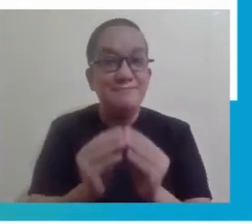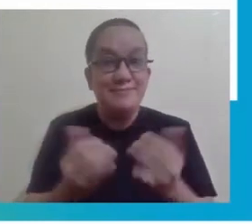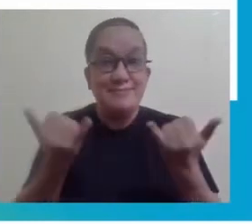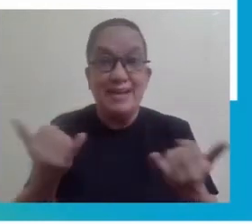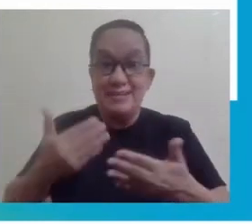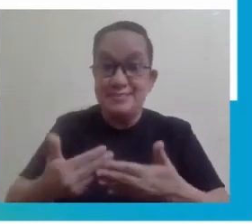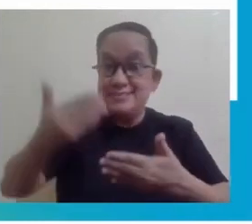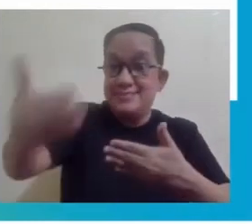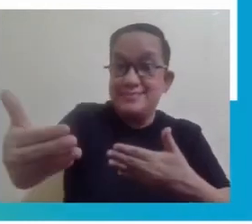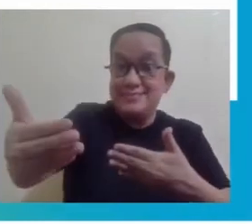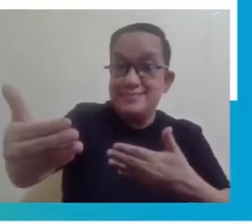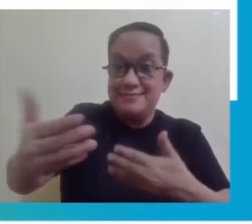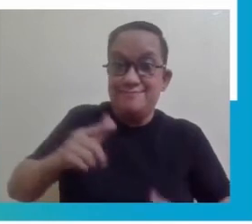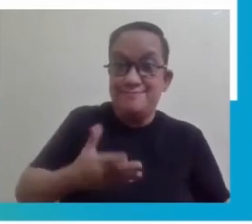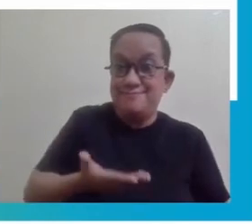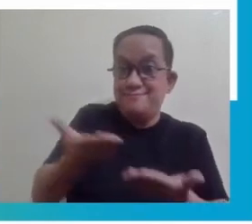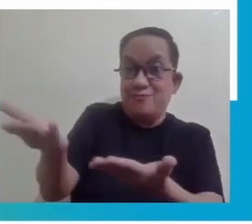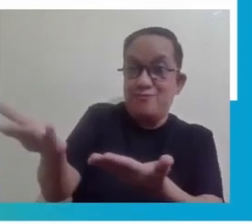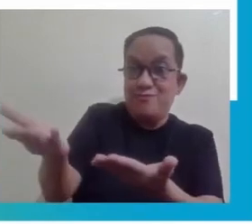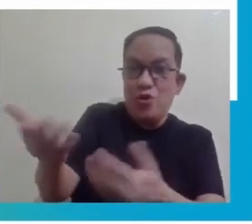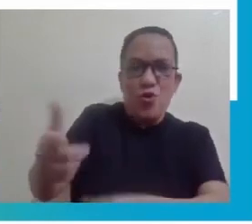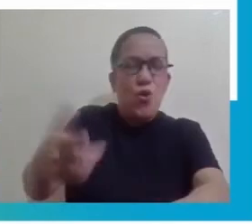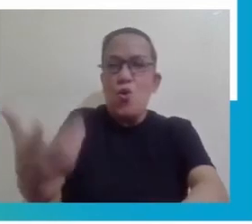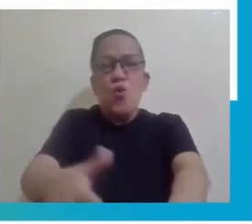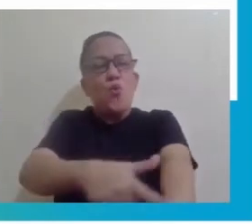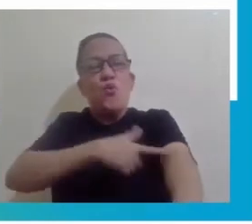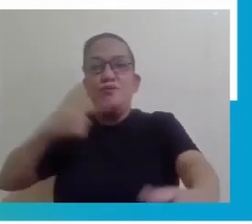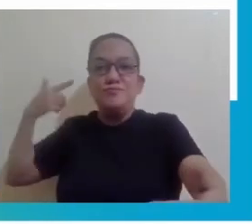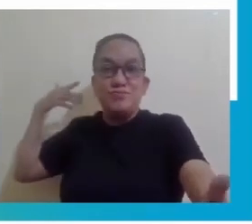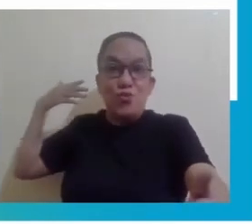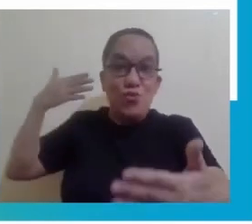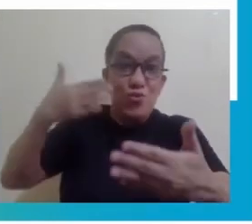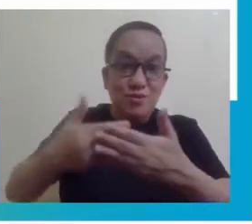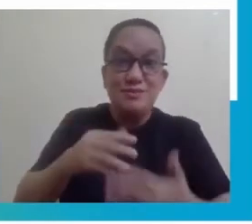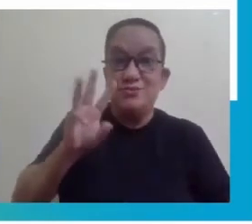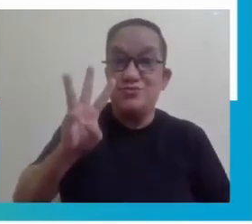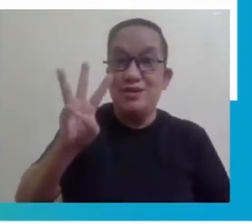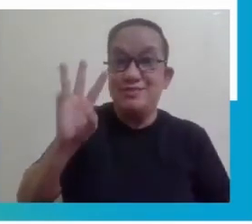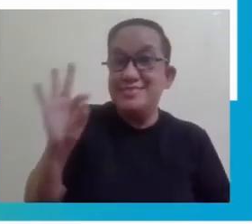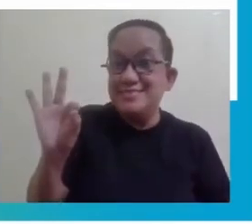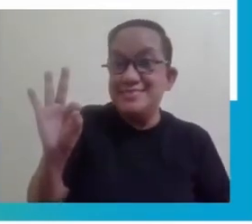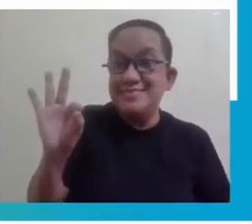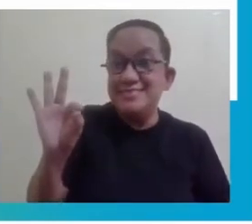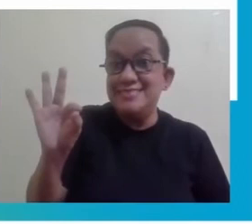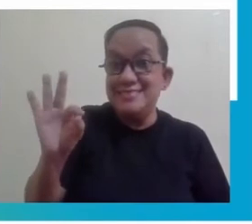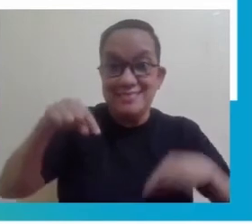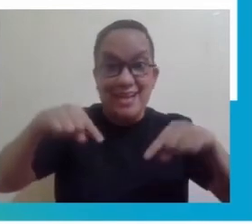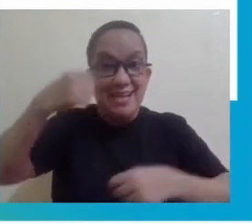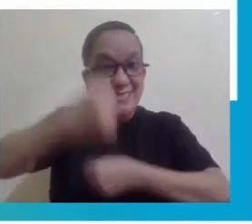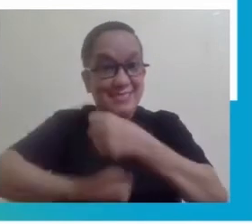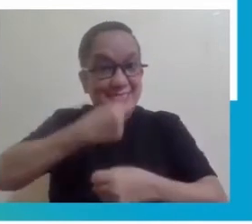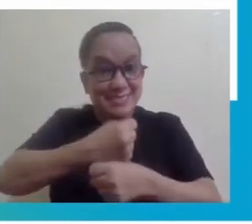partners, WWF, from the this year, ADB is celebrating 20 years